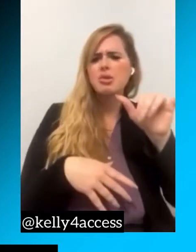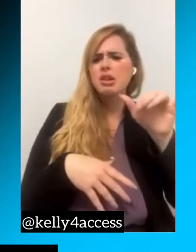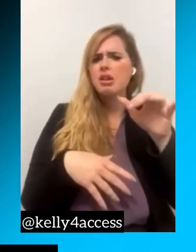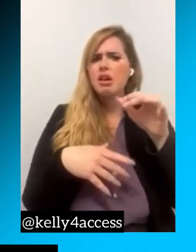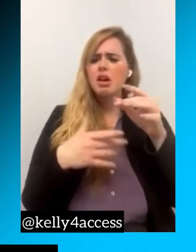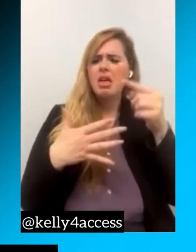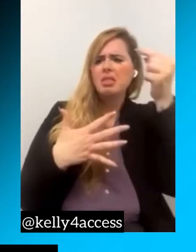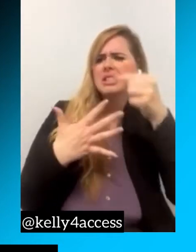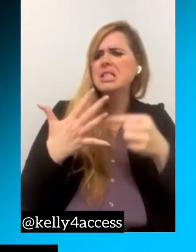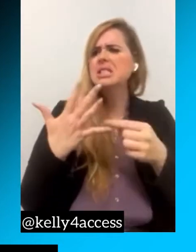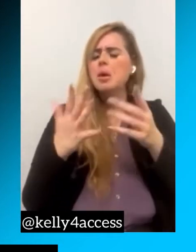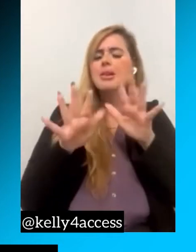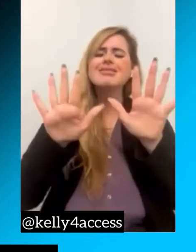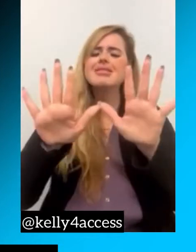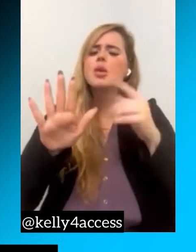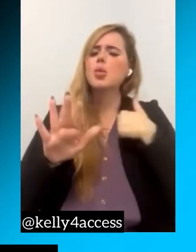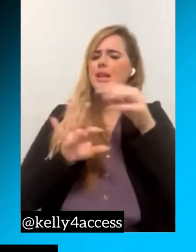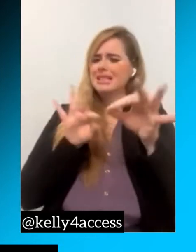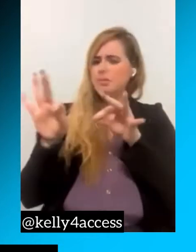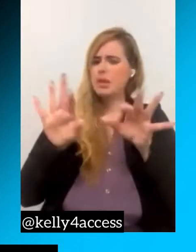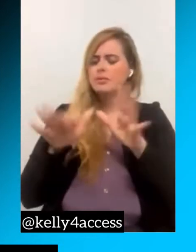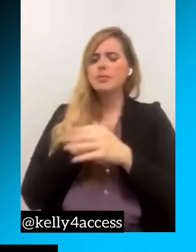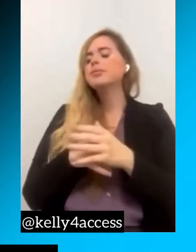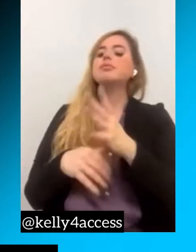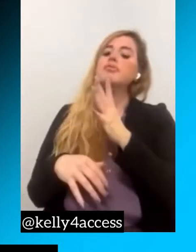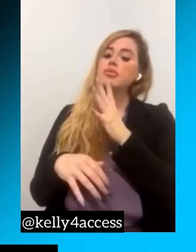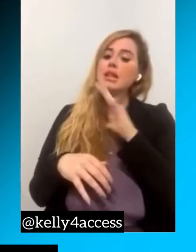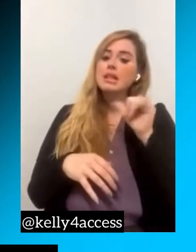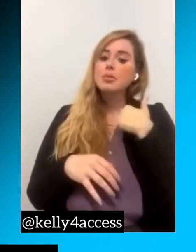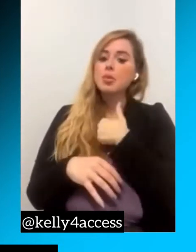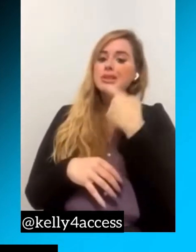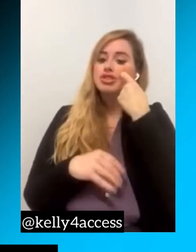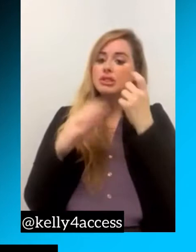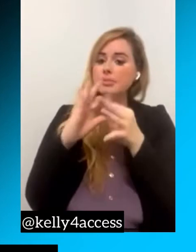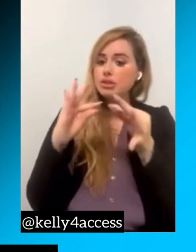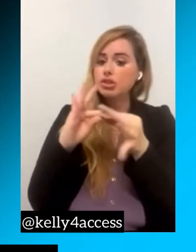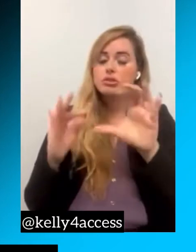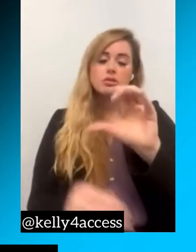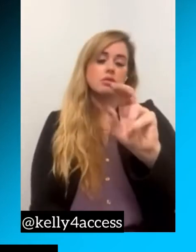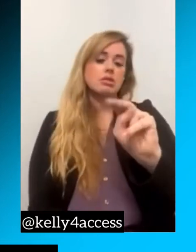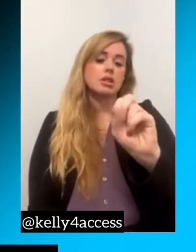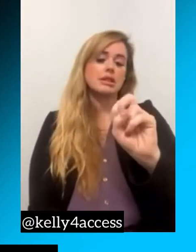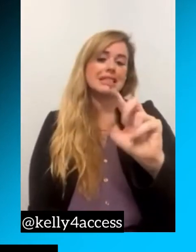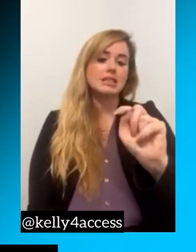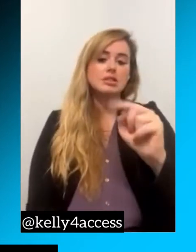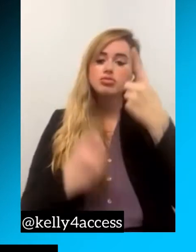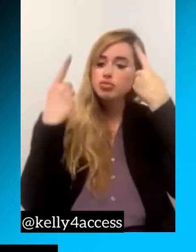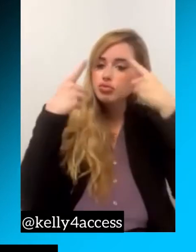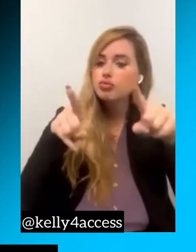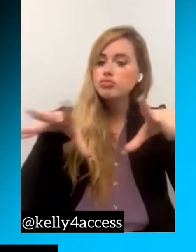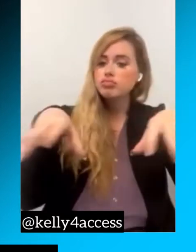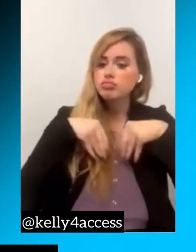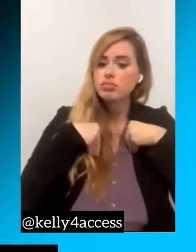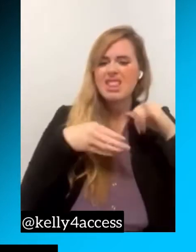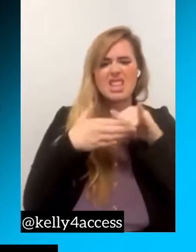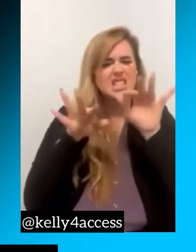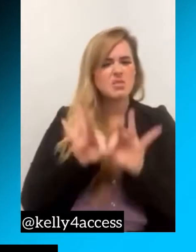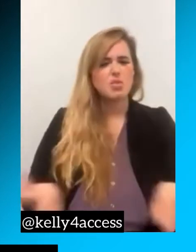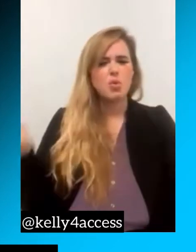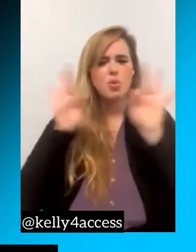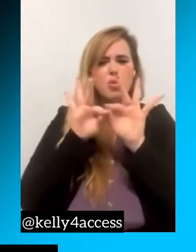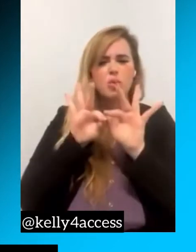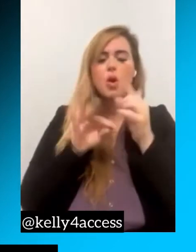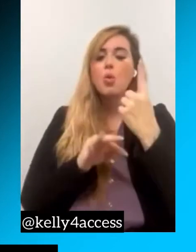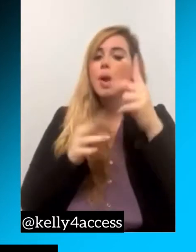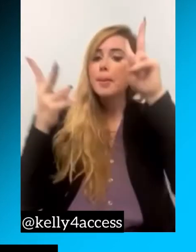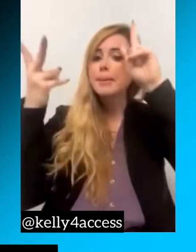big ones? So as we already said, like consent is very, very important. And one of the misconceptions is that